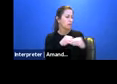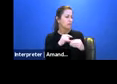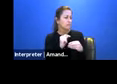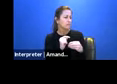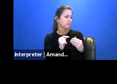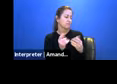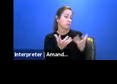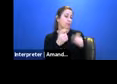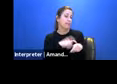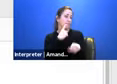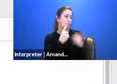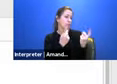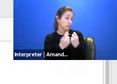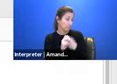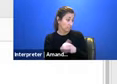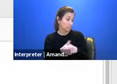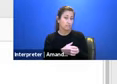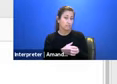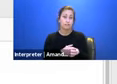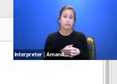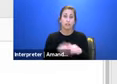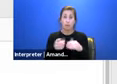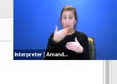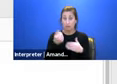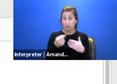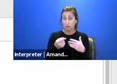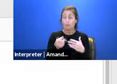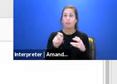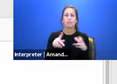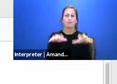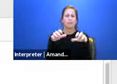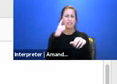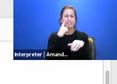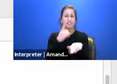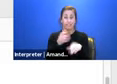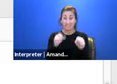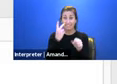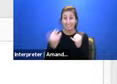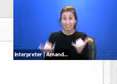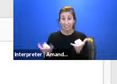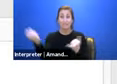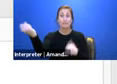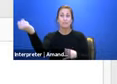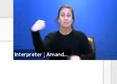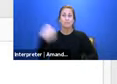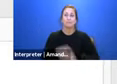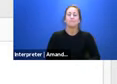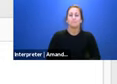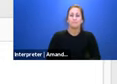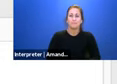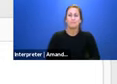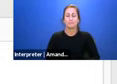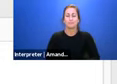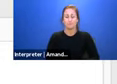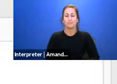questions. Okay. Not sure why that froze up on us. Okay. Can you all see that now? Is that okay? Yes,